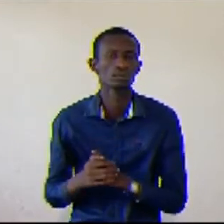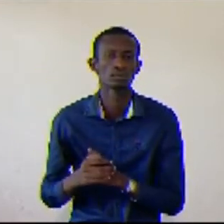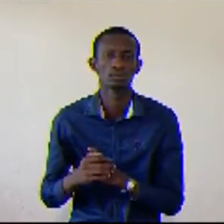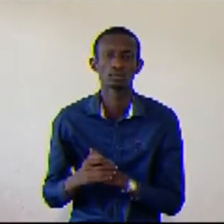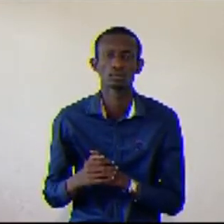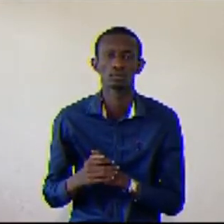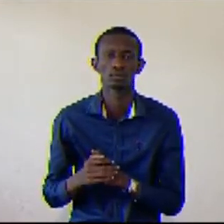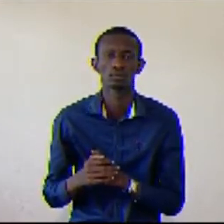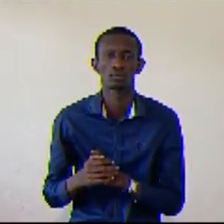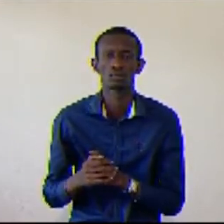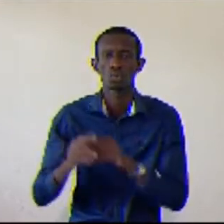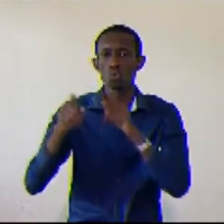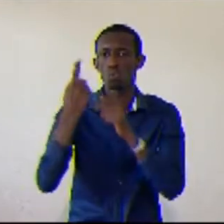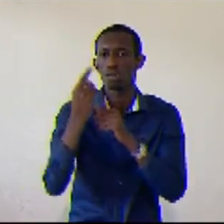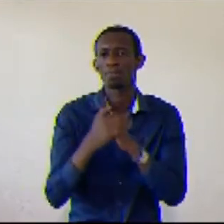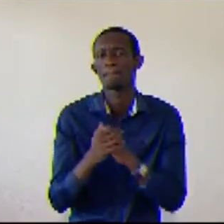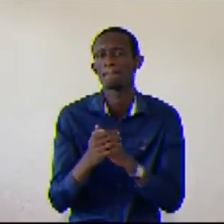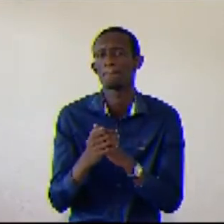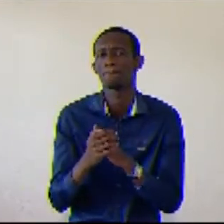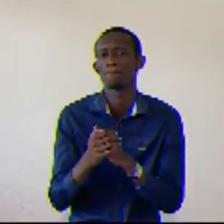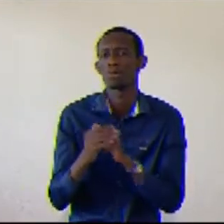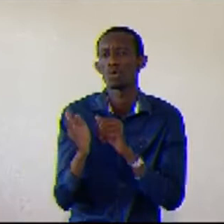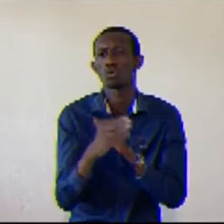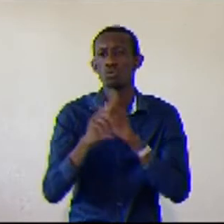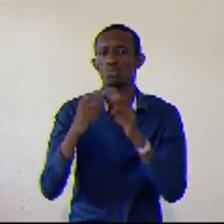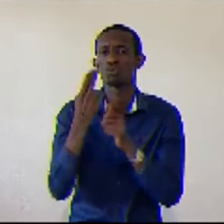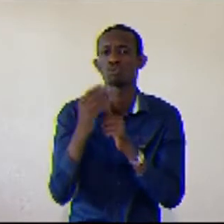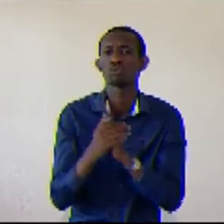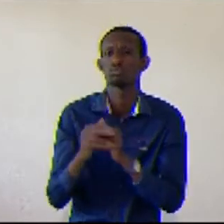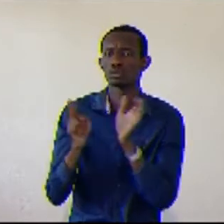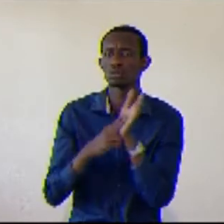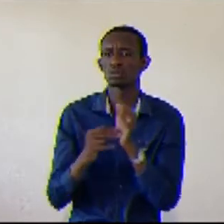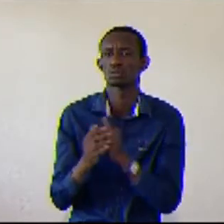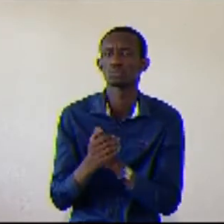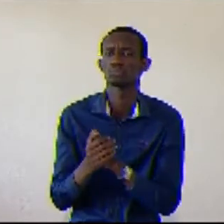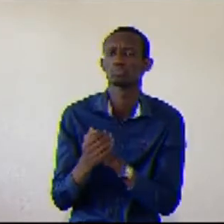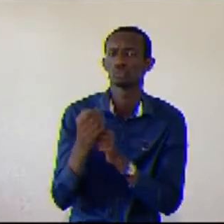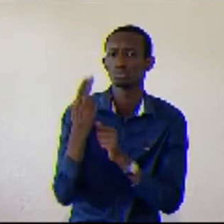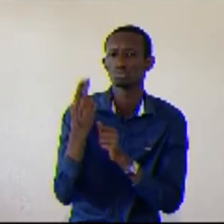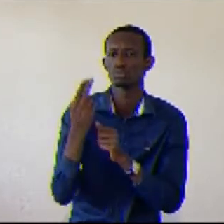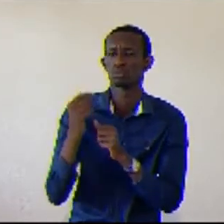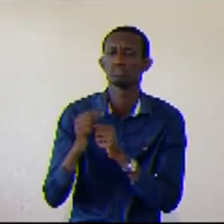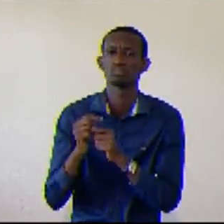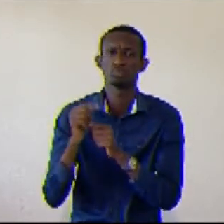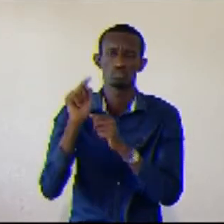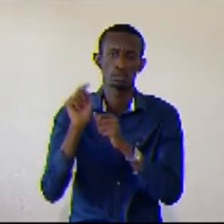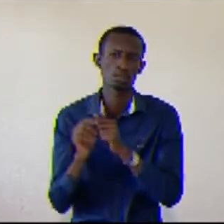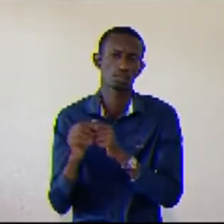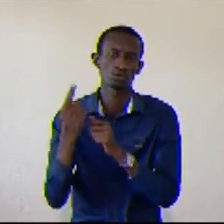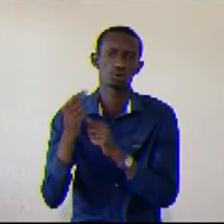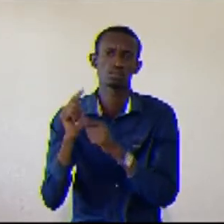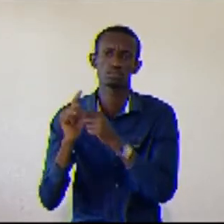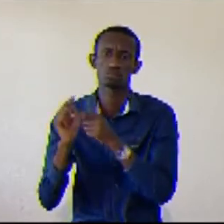the product of f of 1 and f of 2 is equal to minus 1 times 21. This is minus